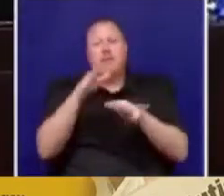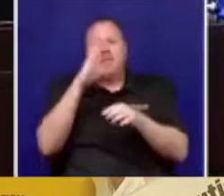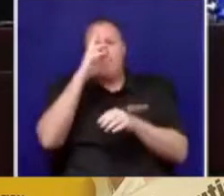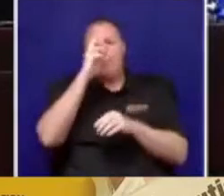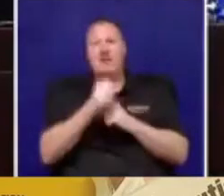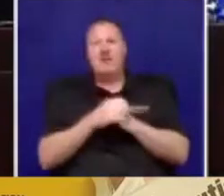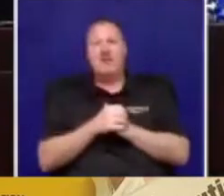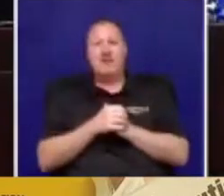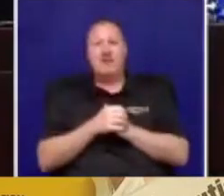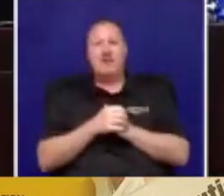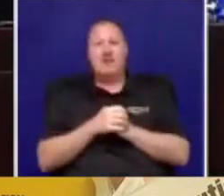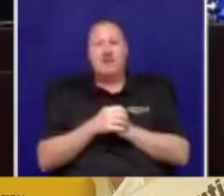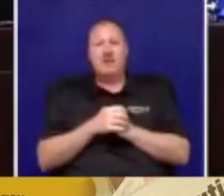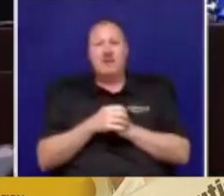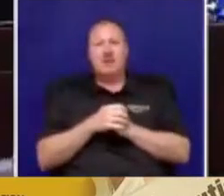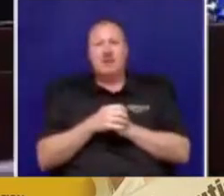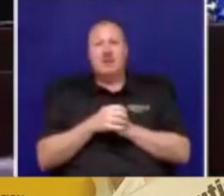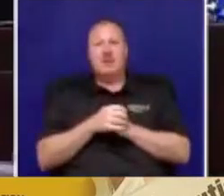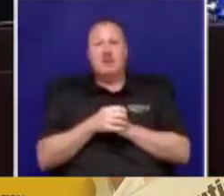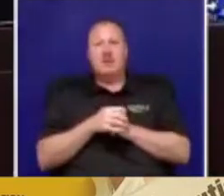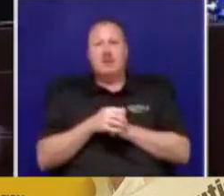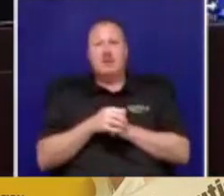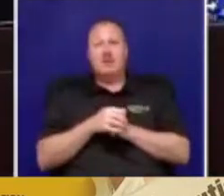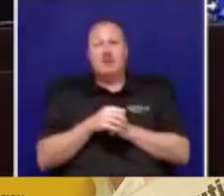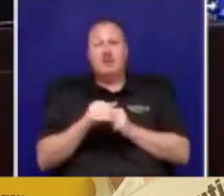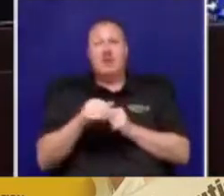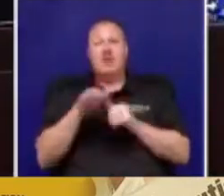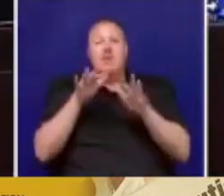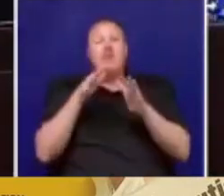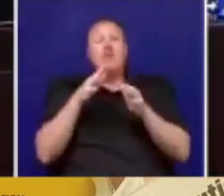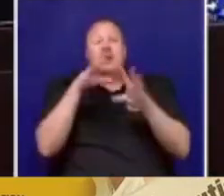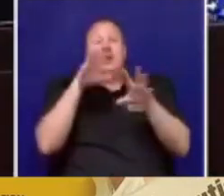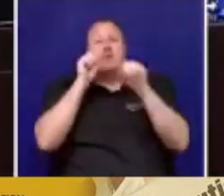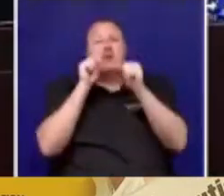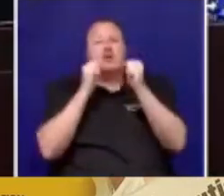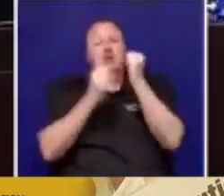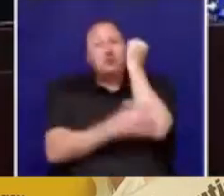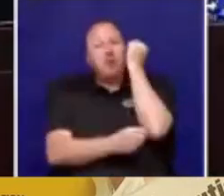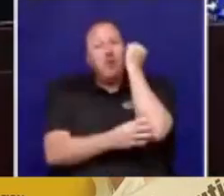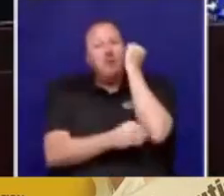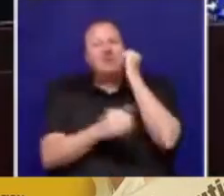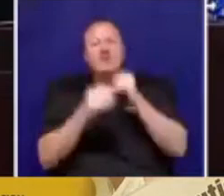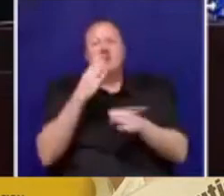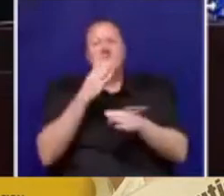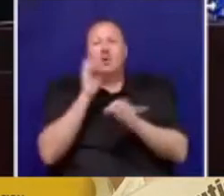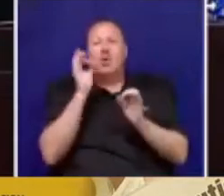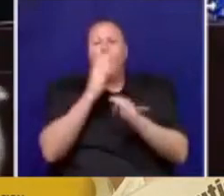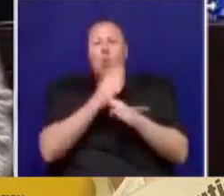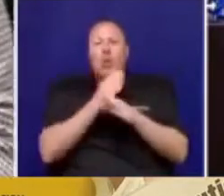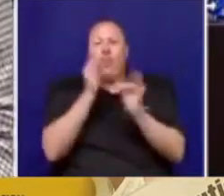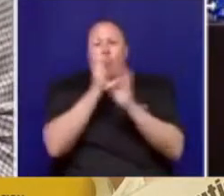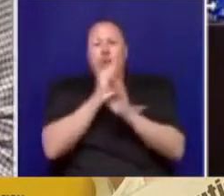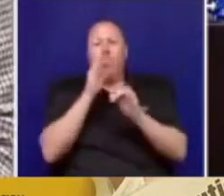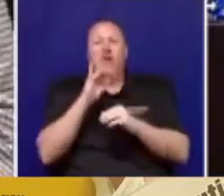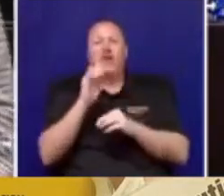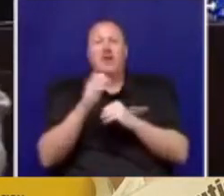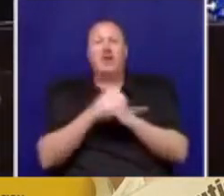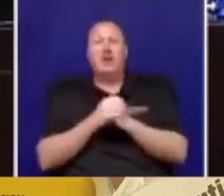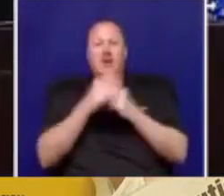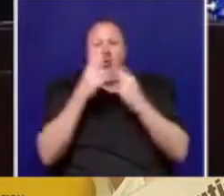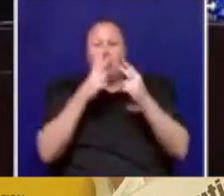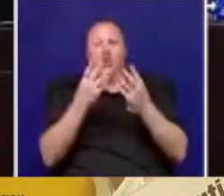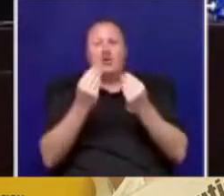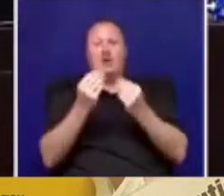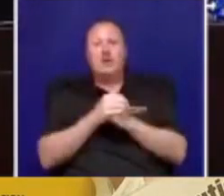a well-painted picture, Minister. They experience the poverty and joblessness every single day. Now, let's look at the numbers.